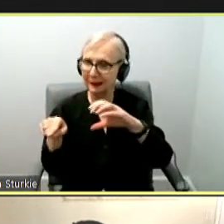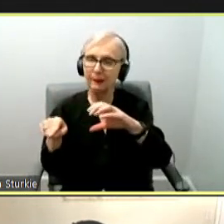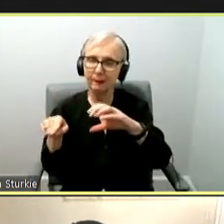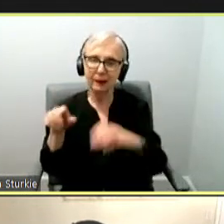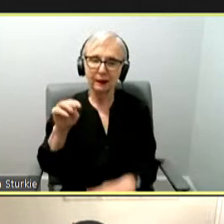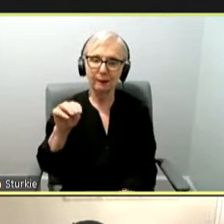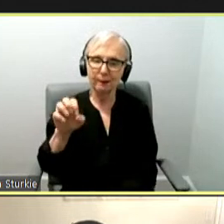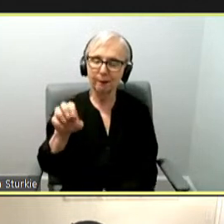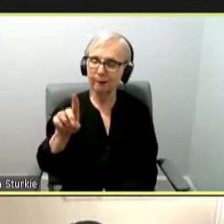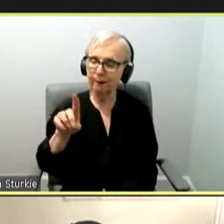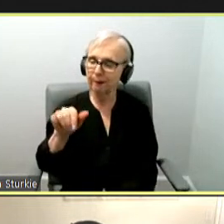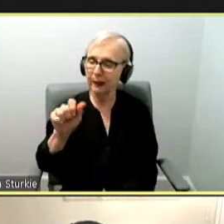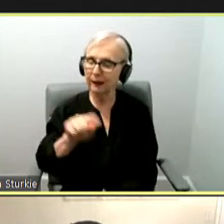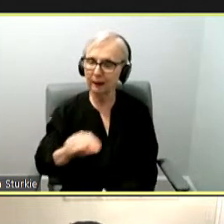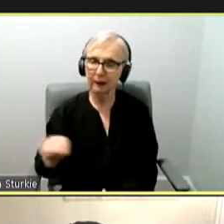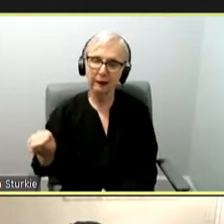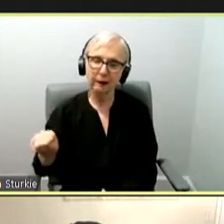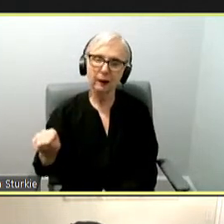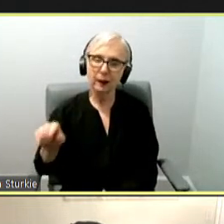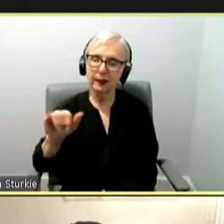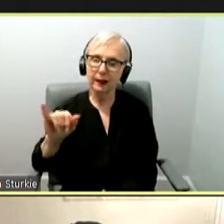at